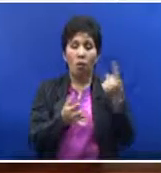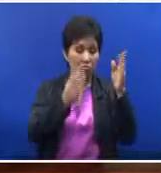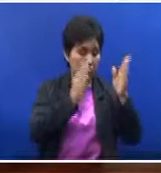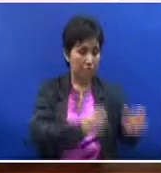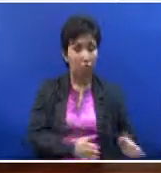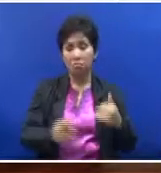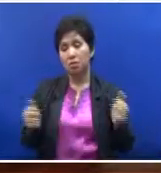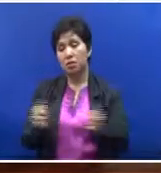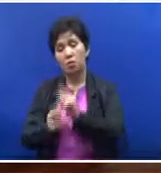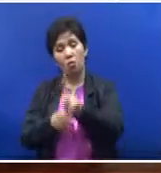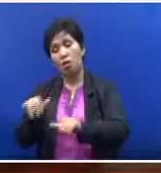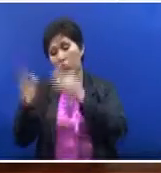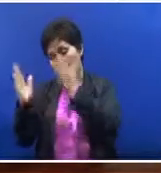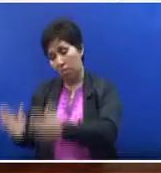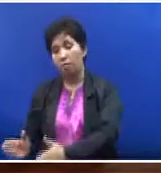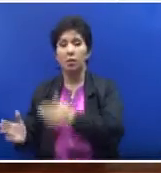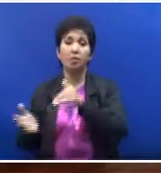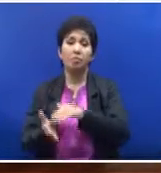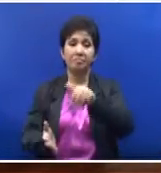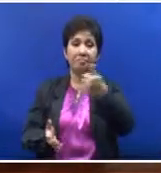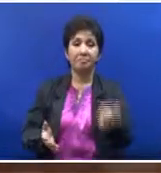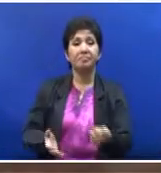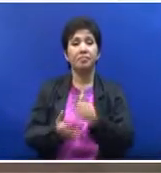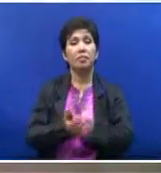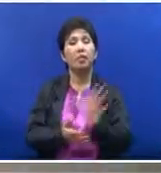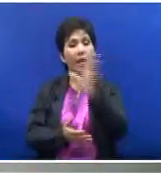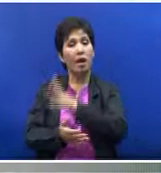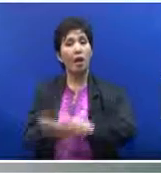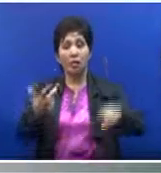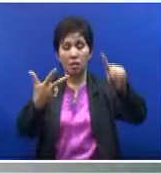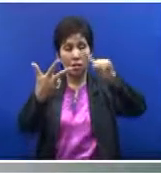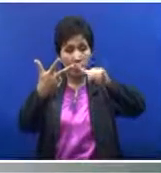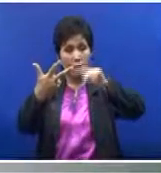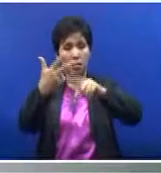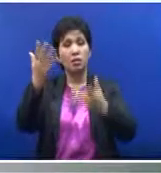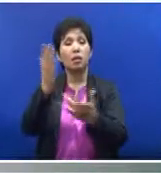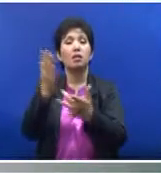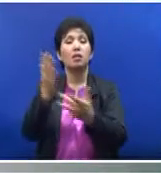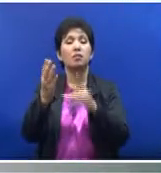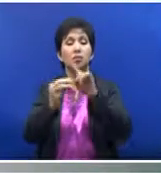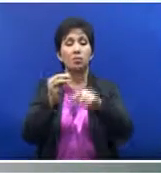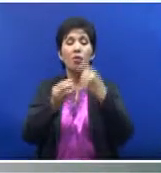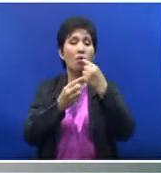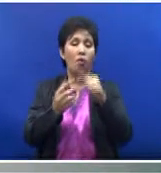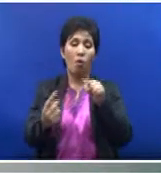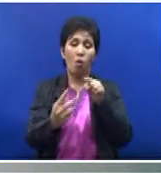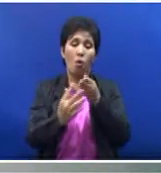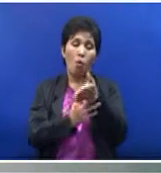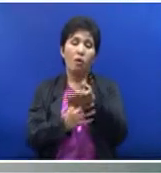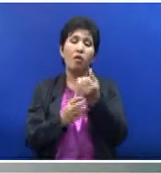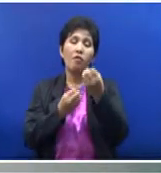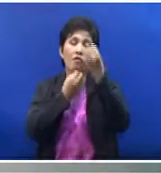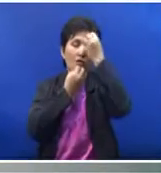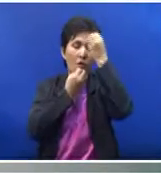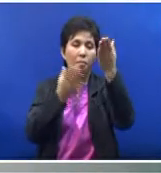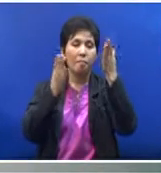the other descendants. Okay, and then the third technique is about key informant. Okay, this one